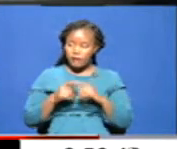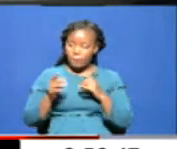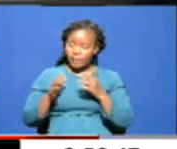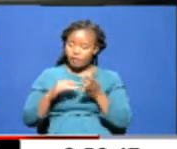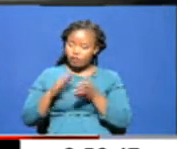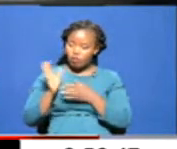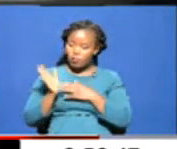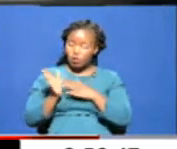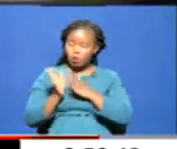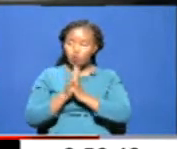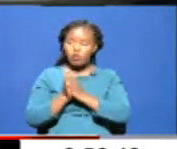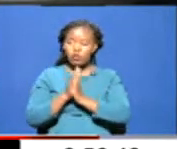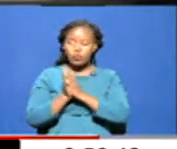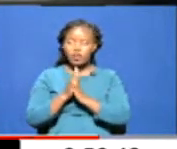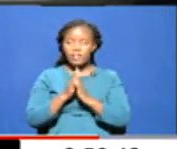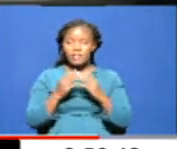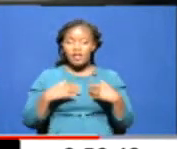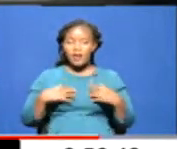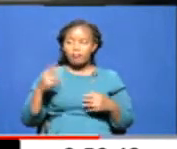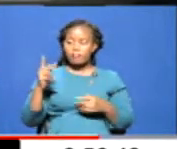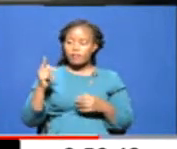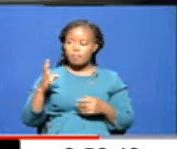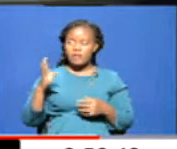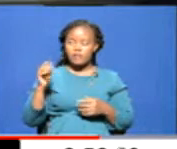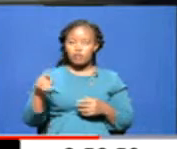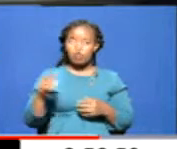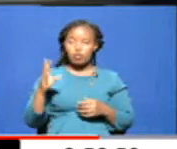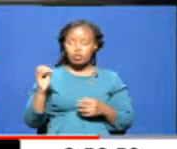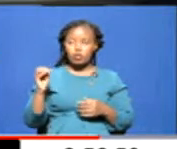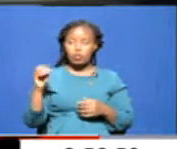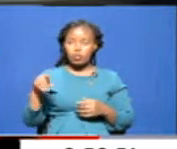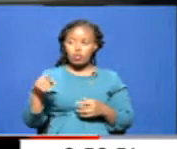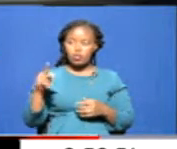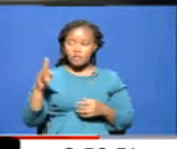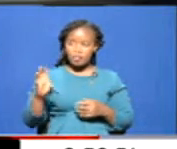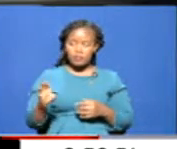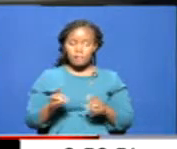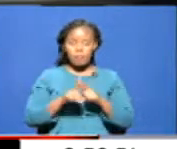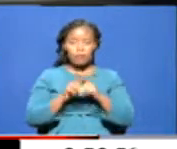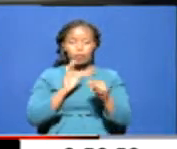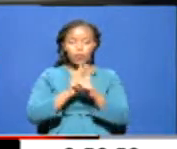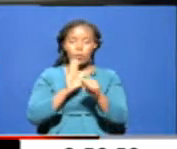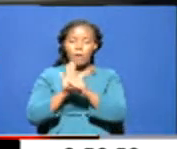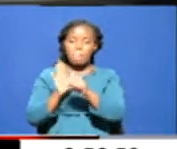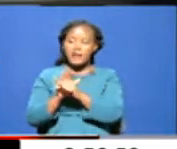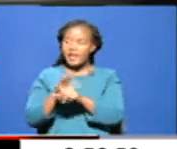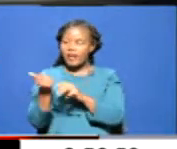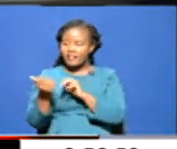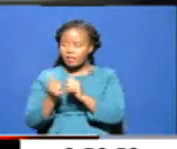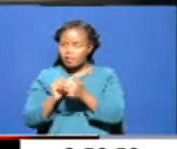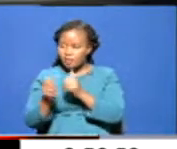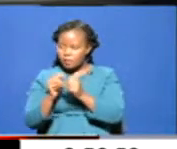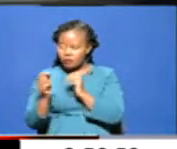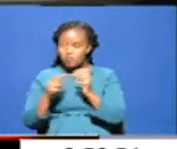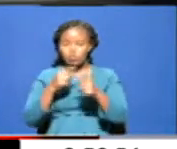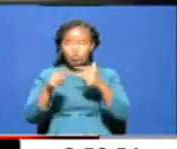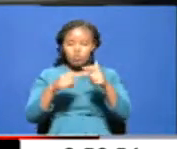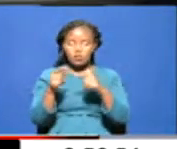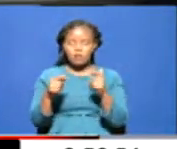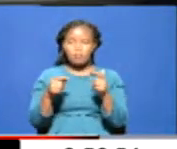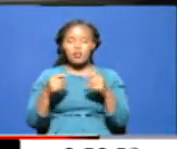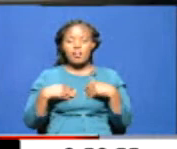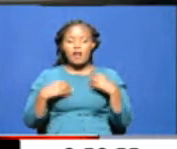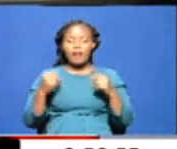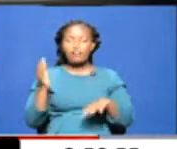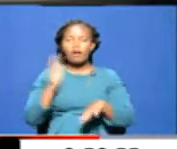kbc.co.ke, the sports category, for more of the updates that you've had tonight, as well as other sports making headlines. I'm Richard Munga. Do